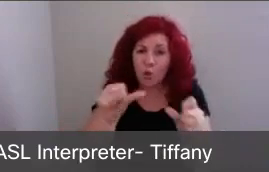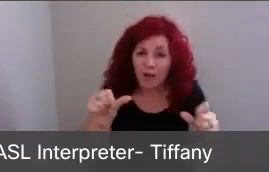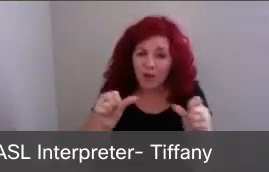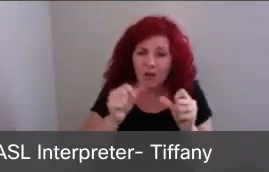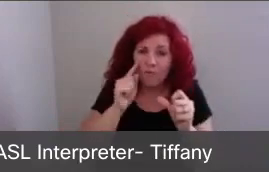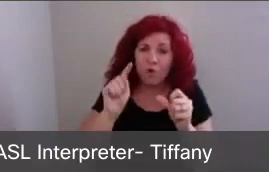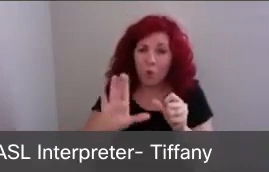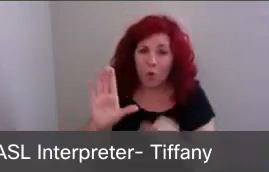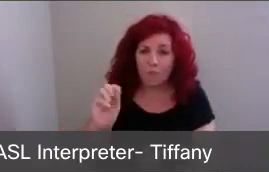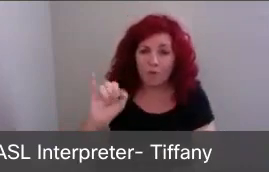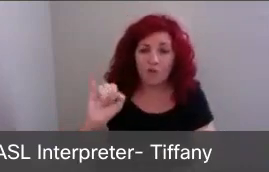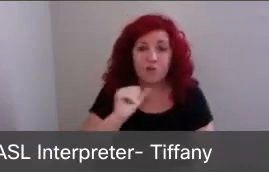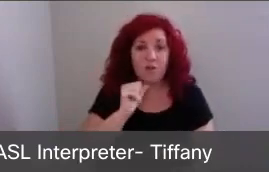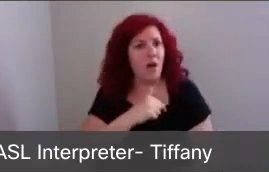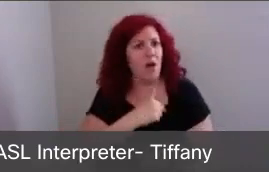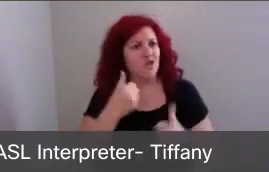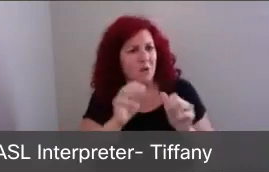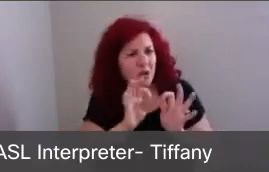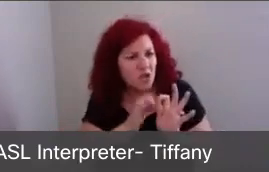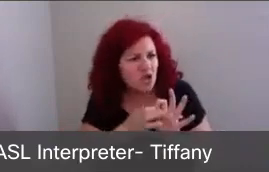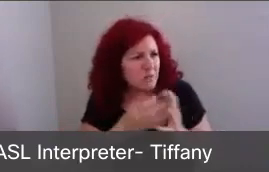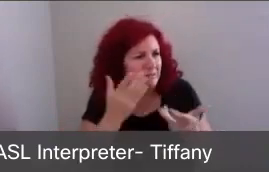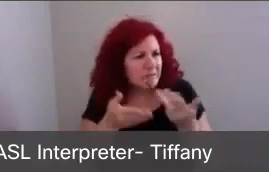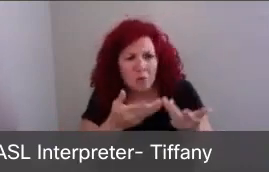community of interest instead of us trying to interpret what you're telling